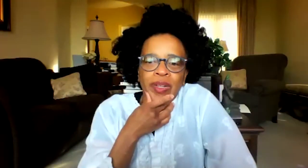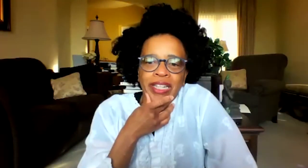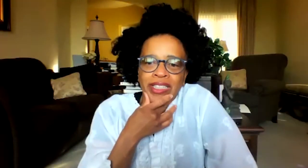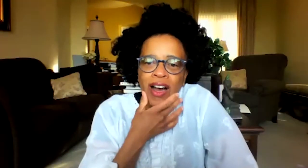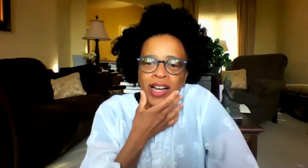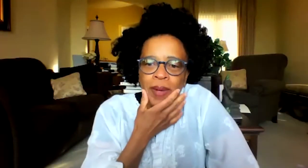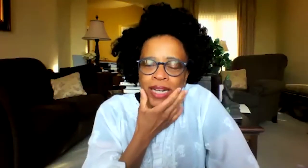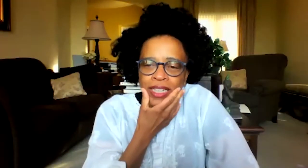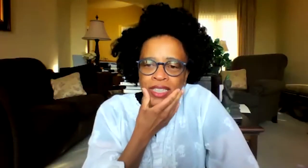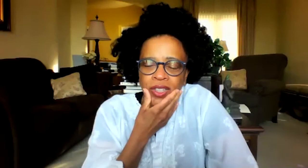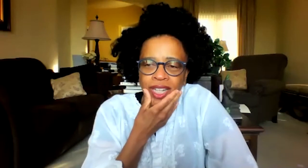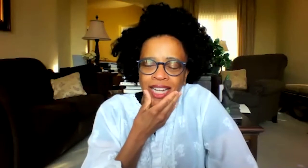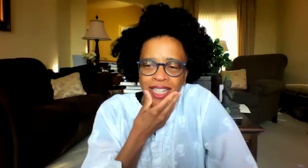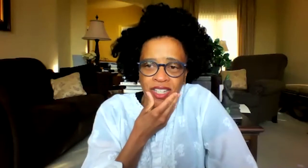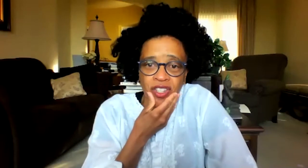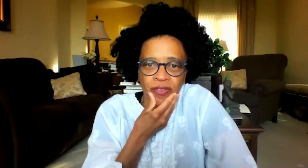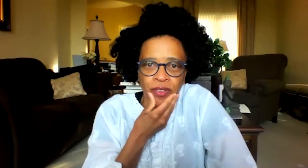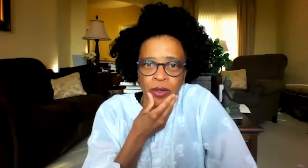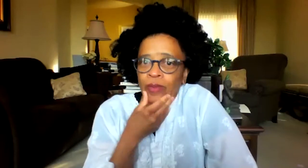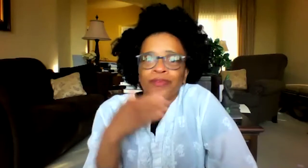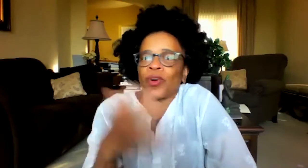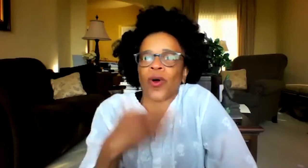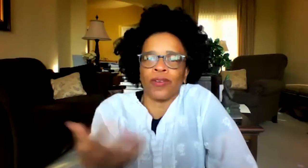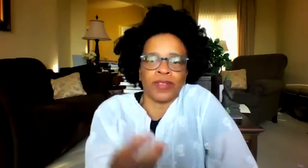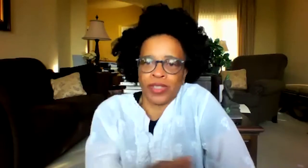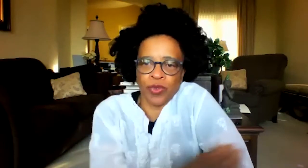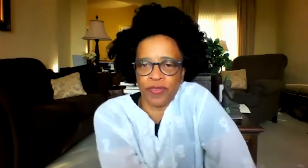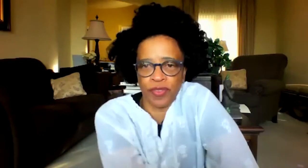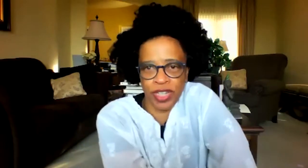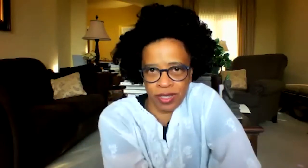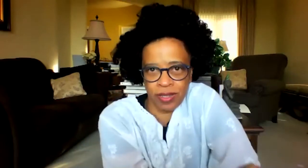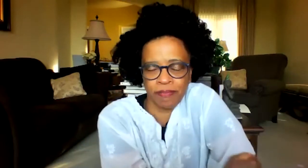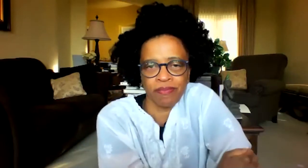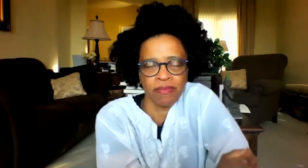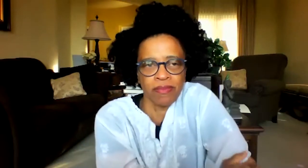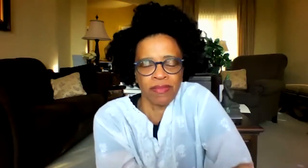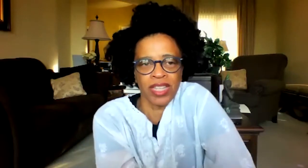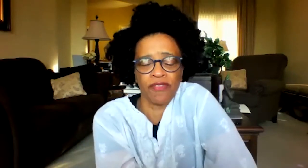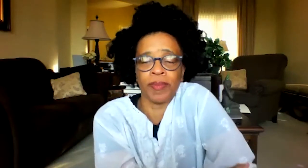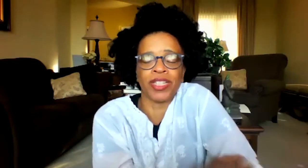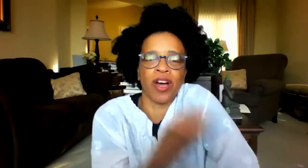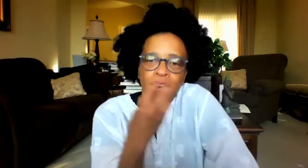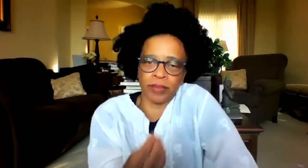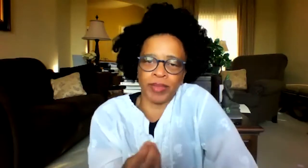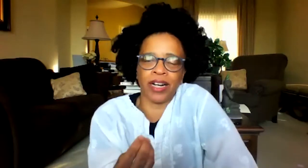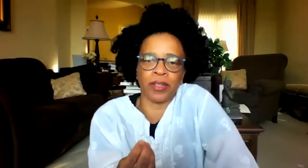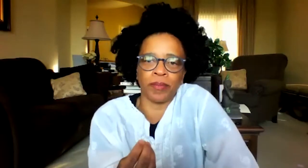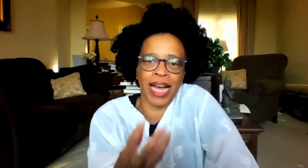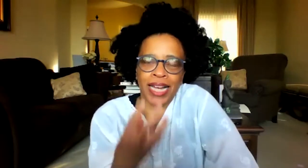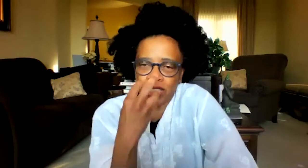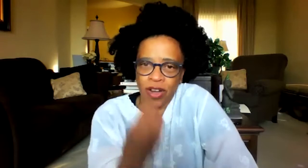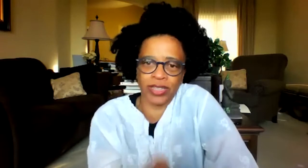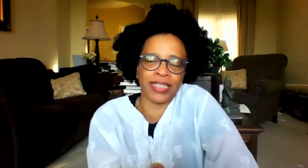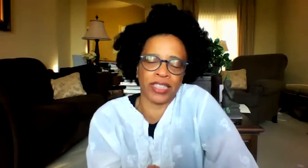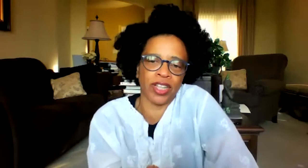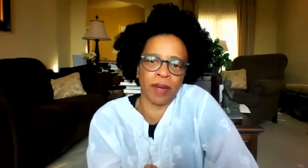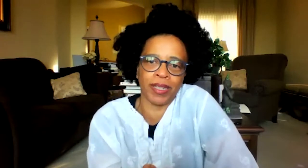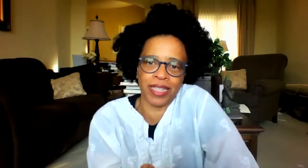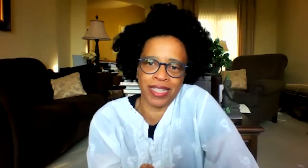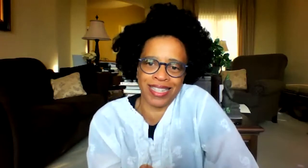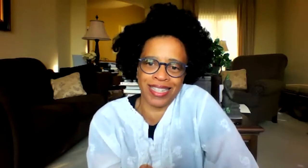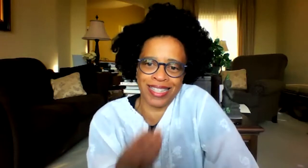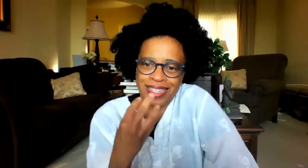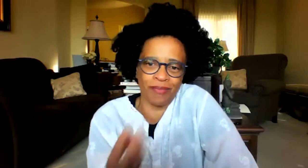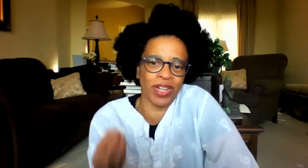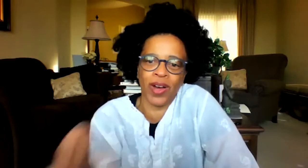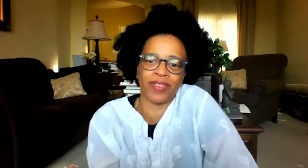And when we talk about it and look at it, it's difficult for all sorts of reasons. If we've been taught to be colorblind, taught not to talk about